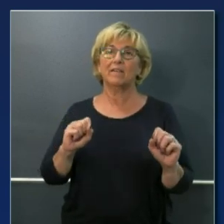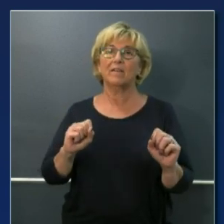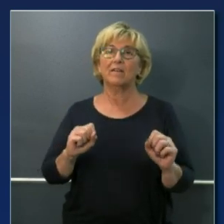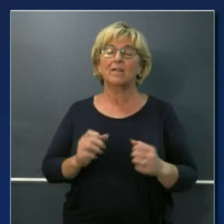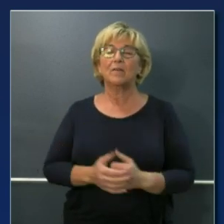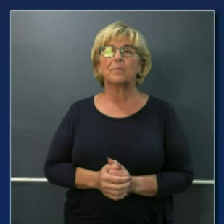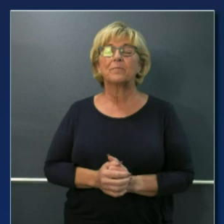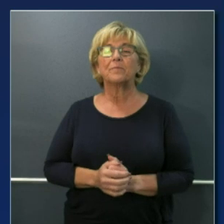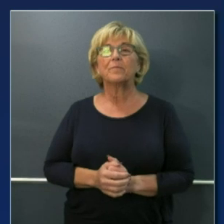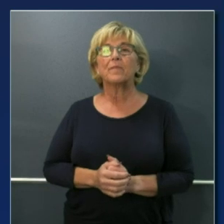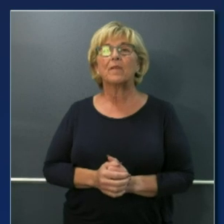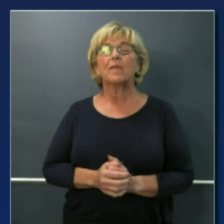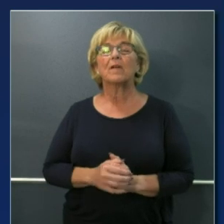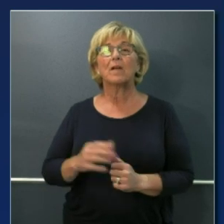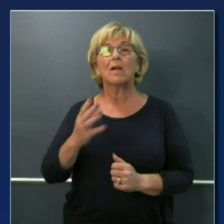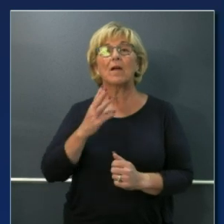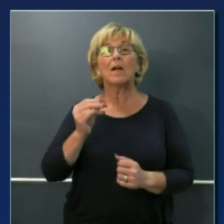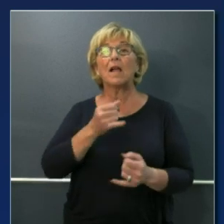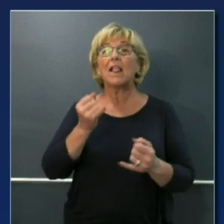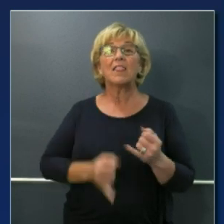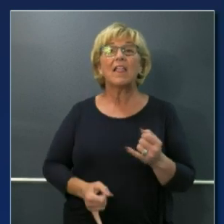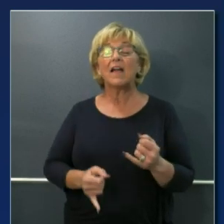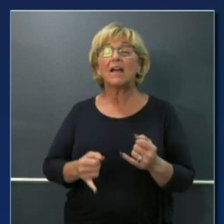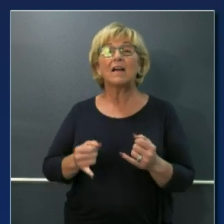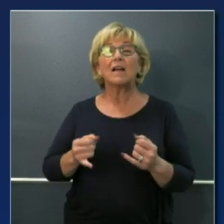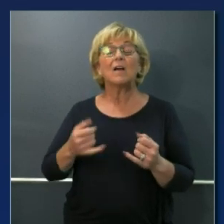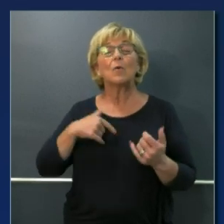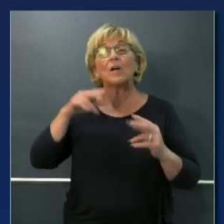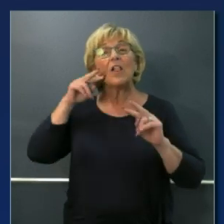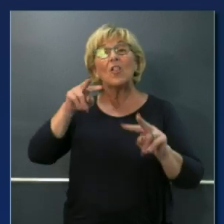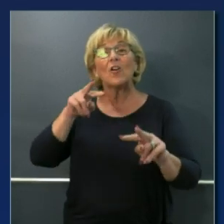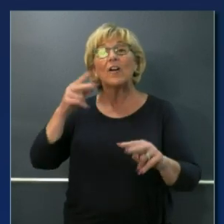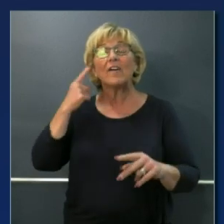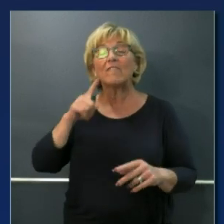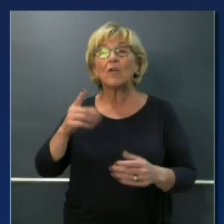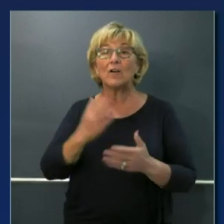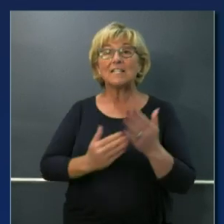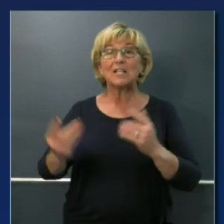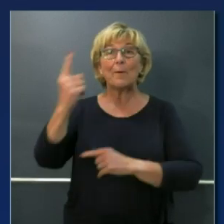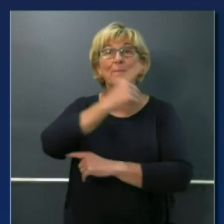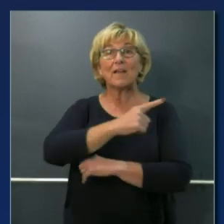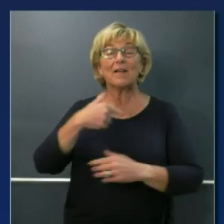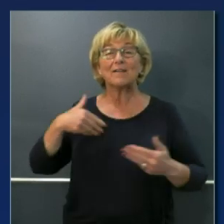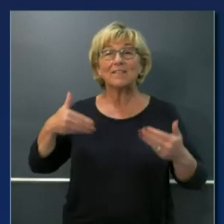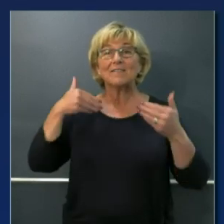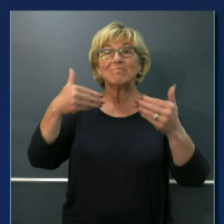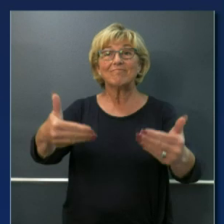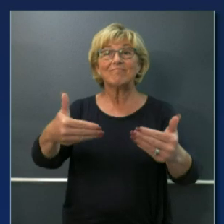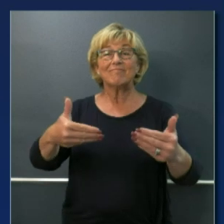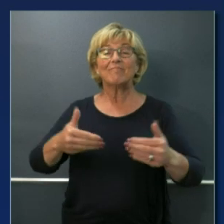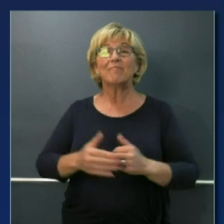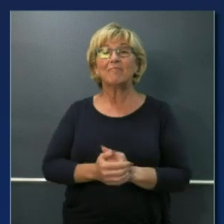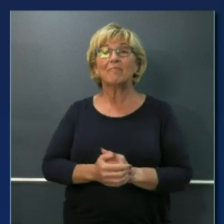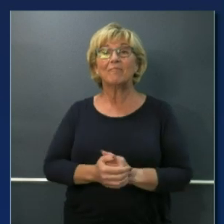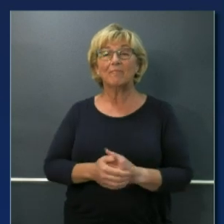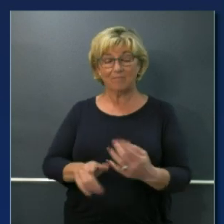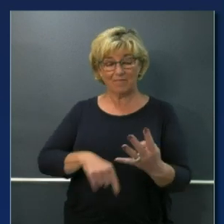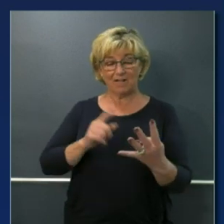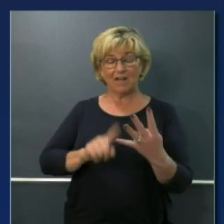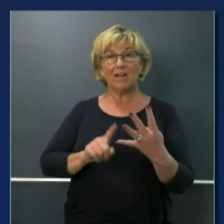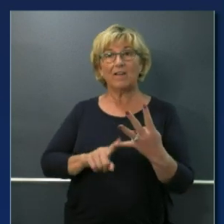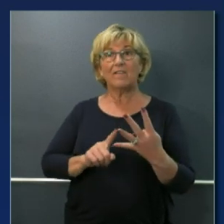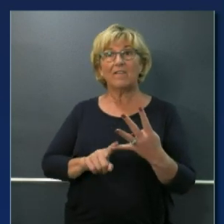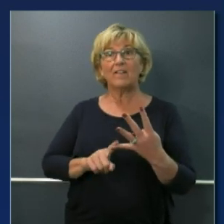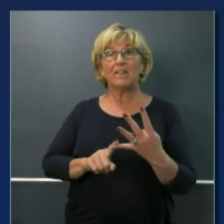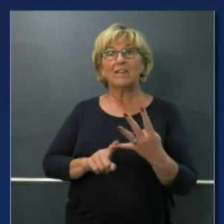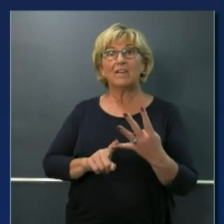for COVID-19. And then ultimately, the space that we all look forward to someday as we move forward and work diligently together is stage 4, which would be